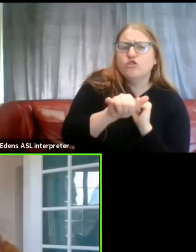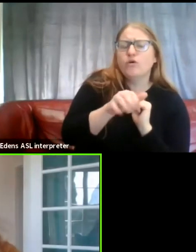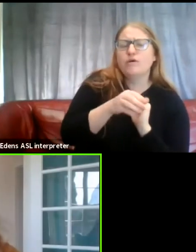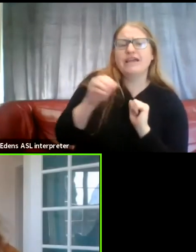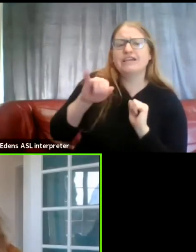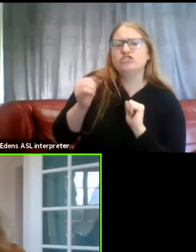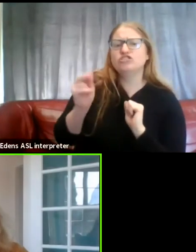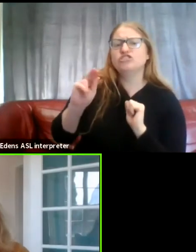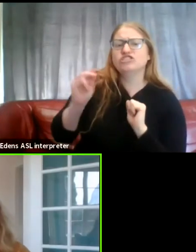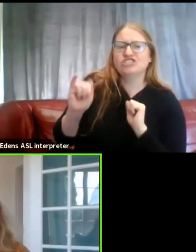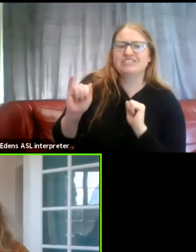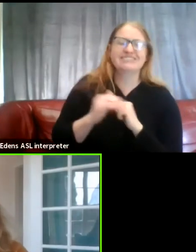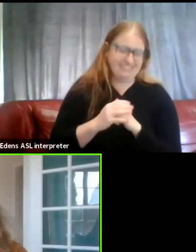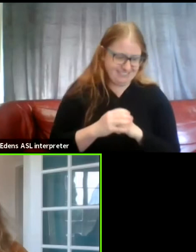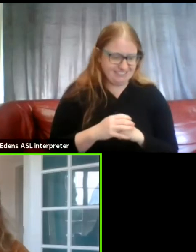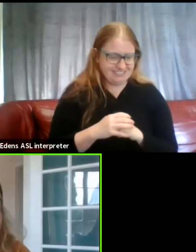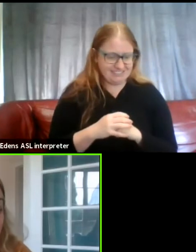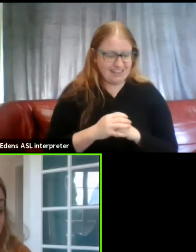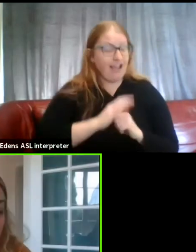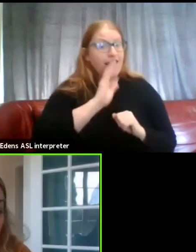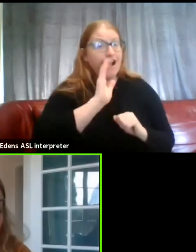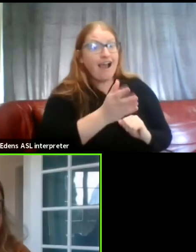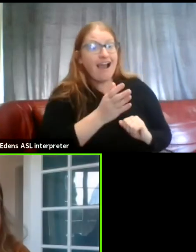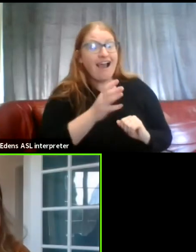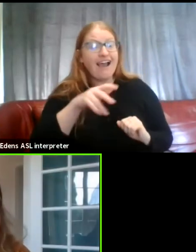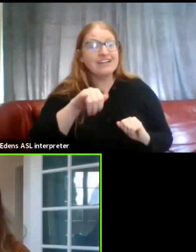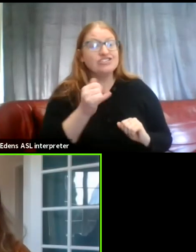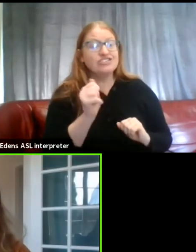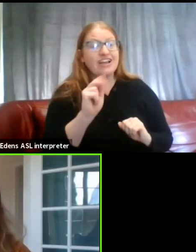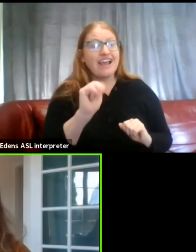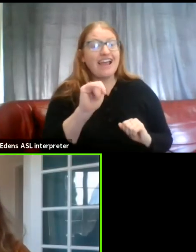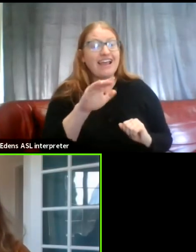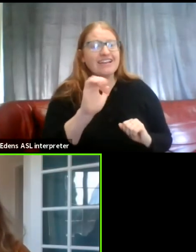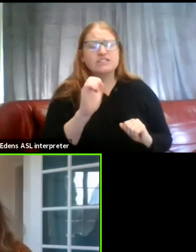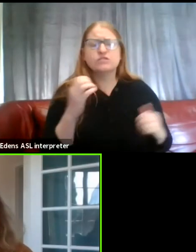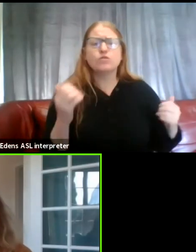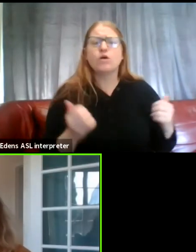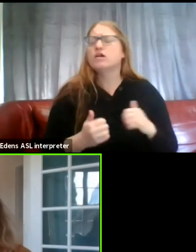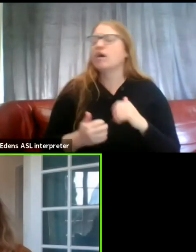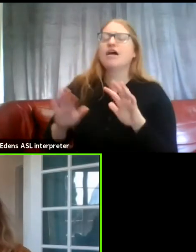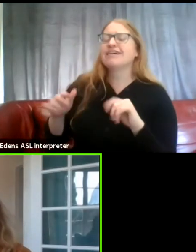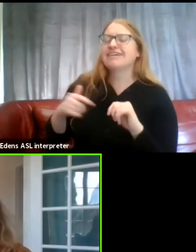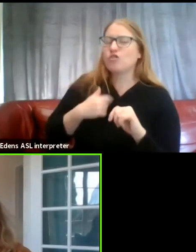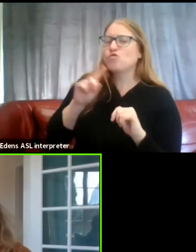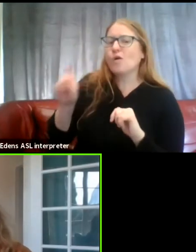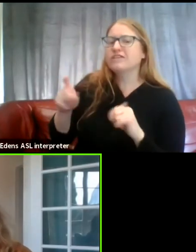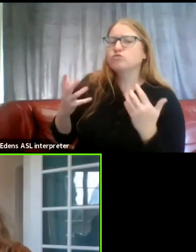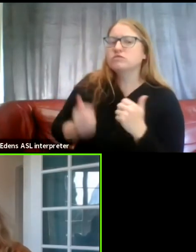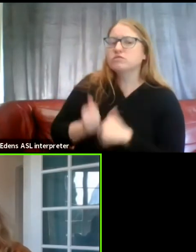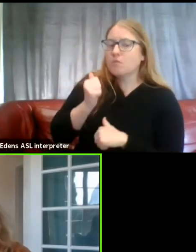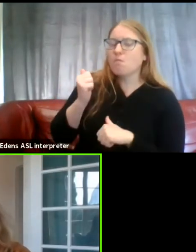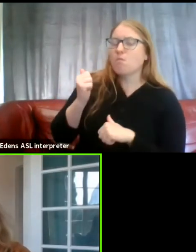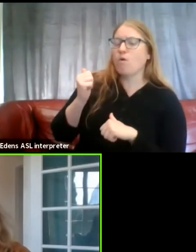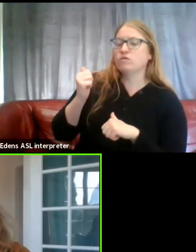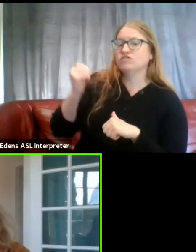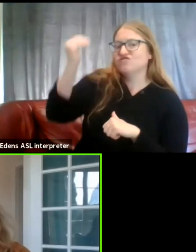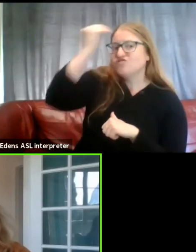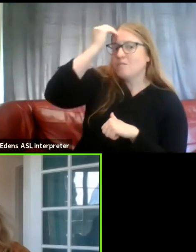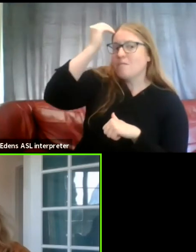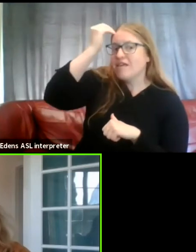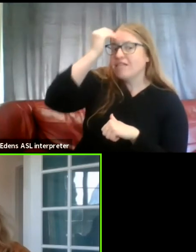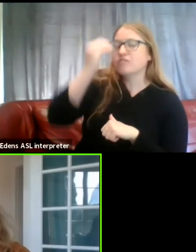Yes. Okay, Janice Plotkin. Hi, Janice. What is the most familiar but least stereotyped of Jewish women